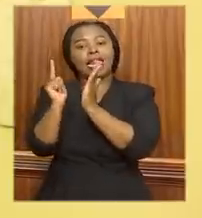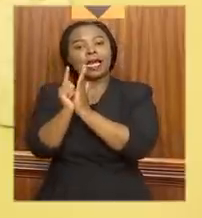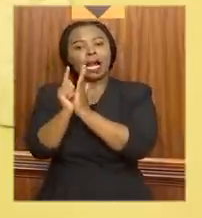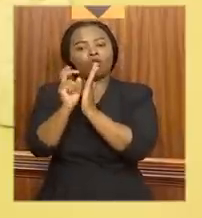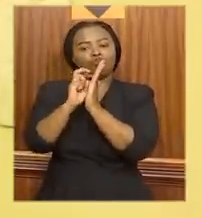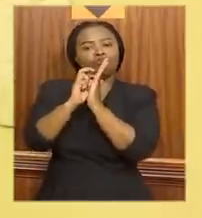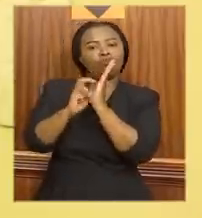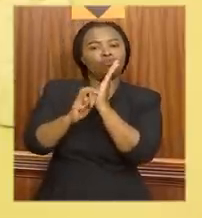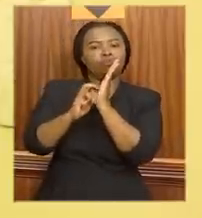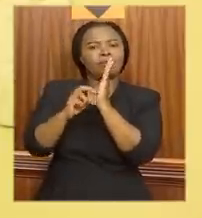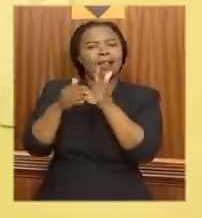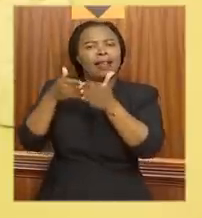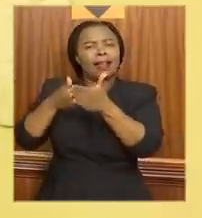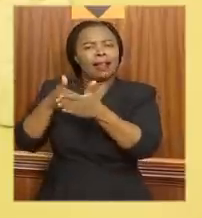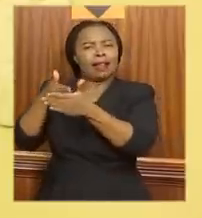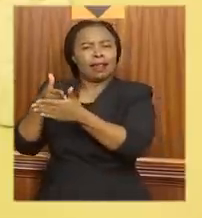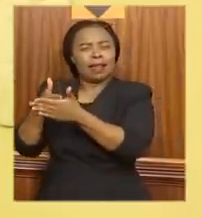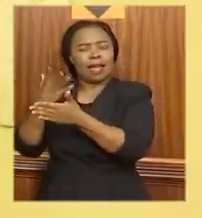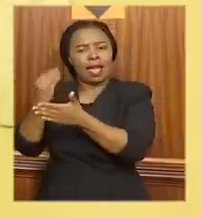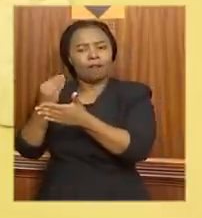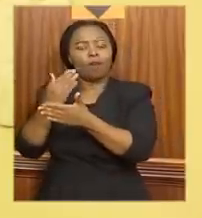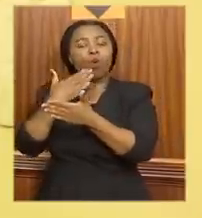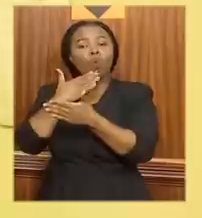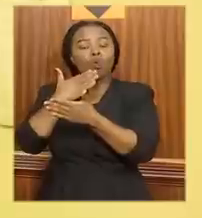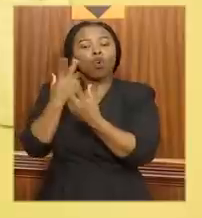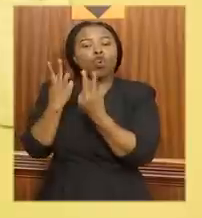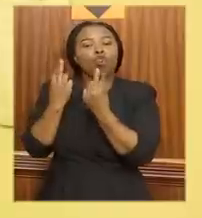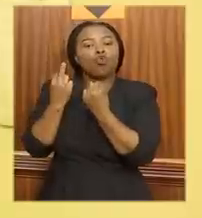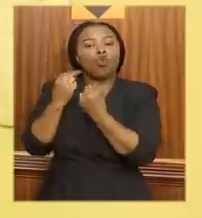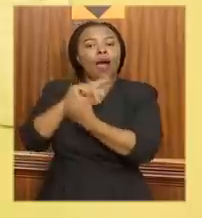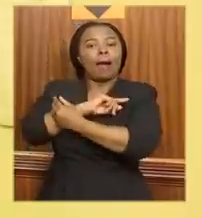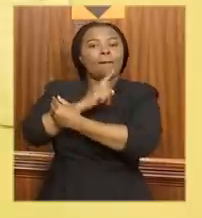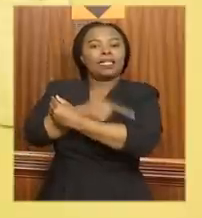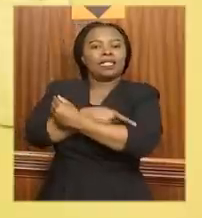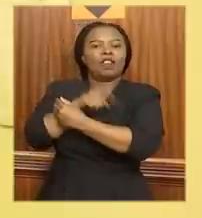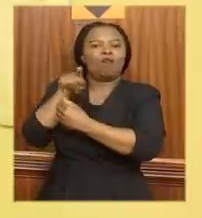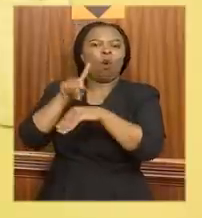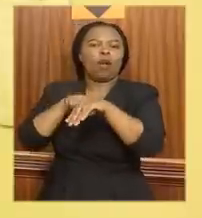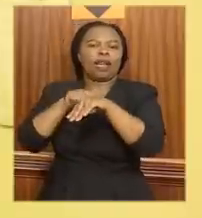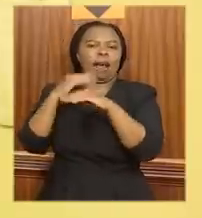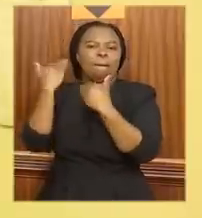regulatory obstacles to new generation capacity for a limited period.